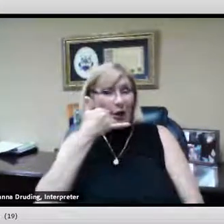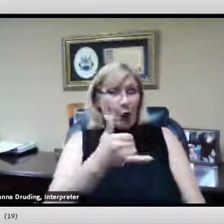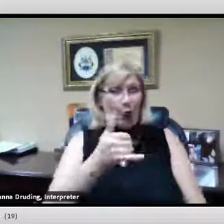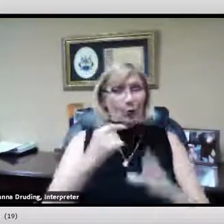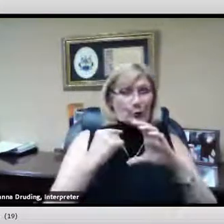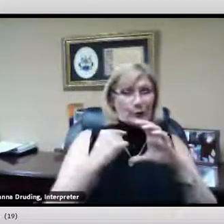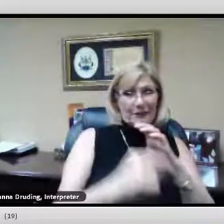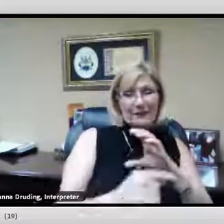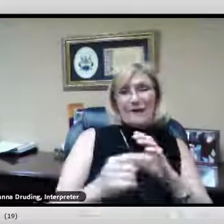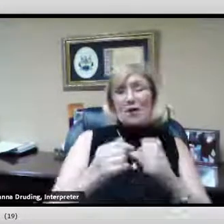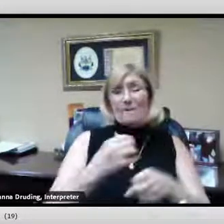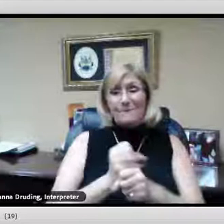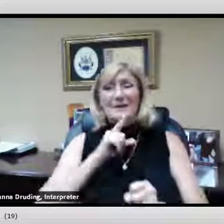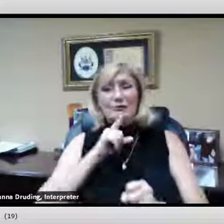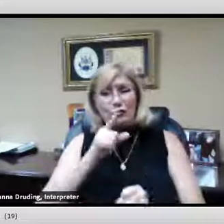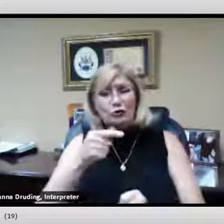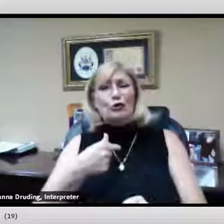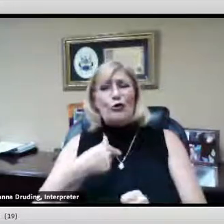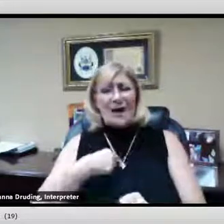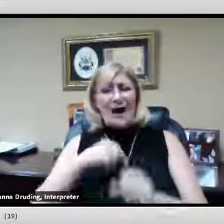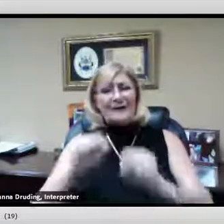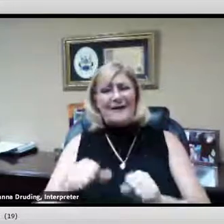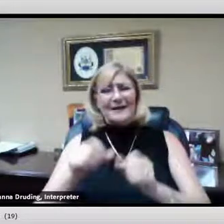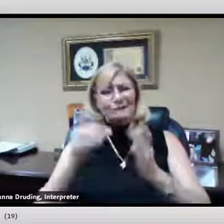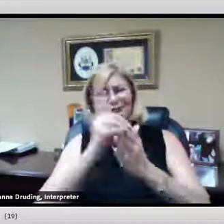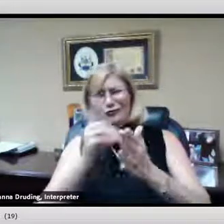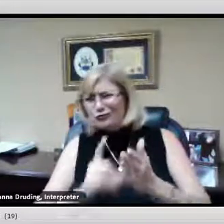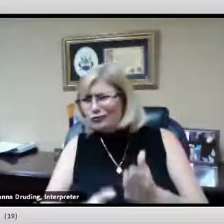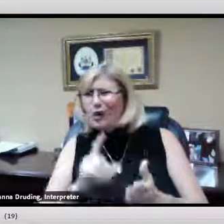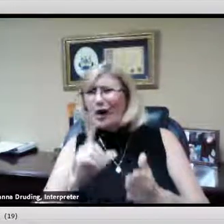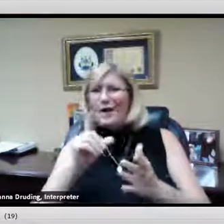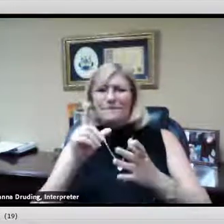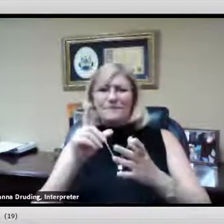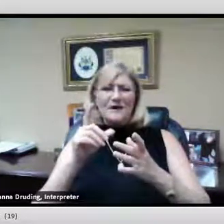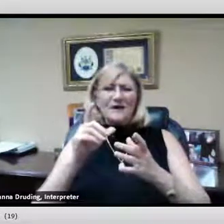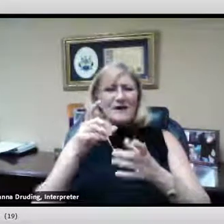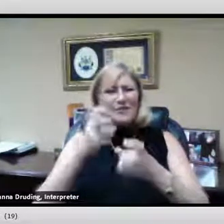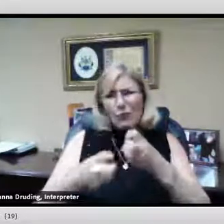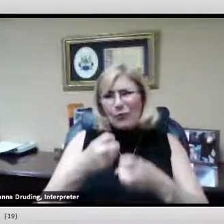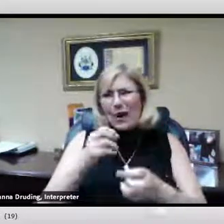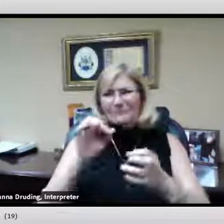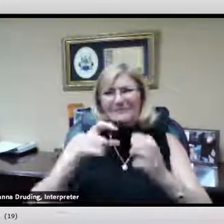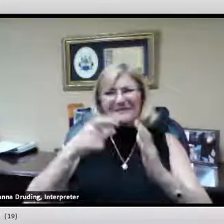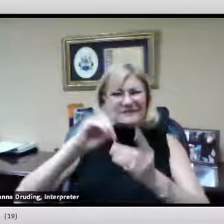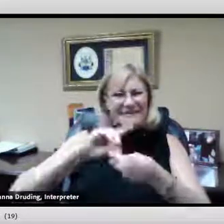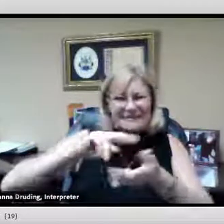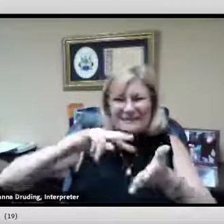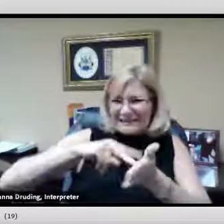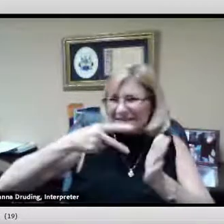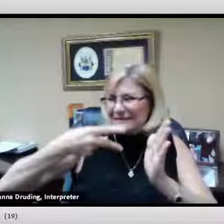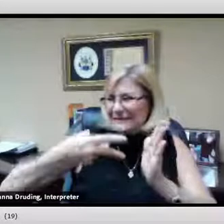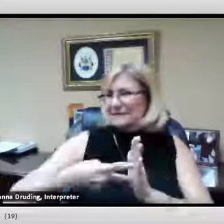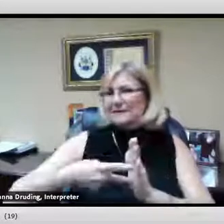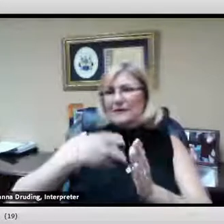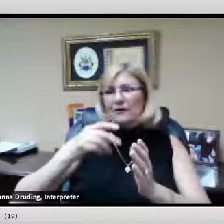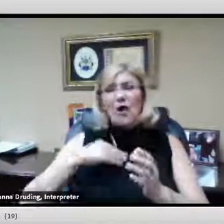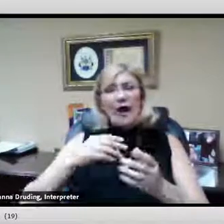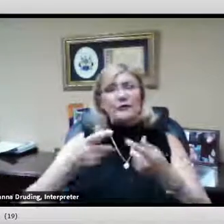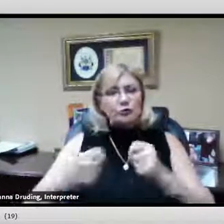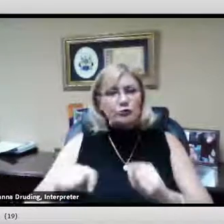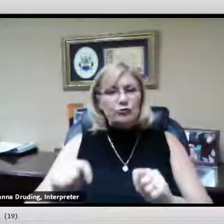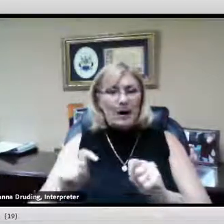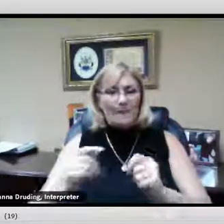can describe the problem in great detail and that I can provide examples and screenshots. I try to have all that ready ahead of